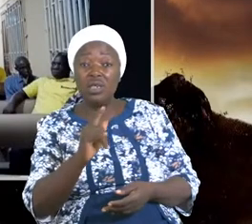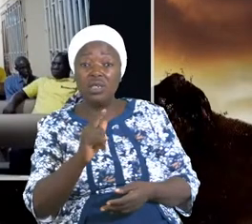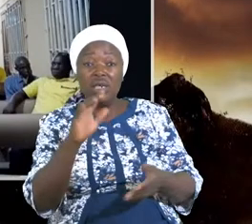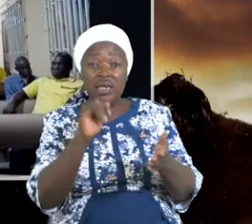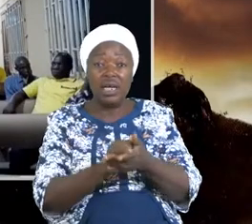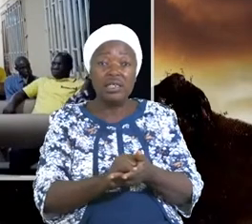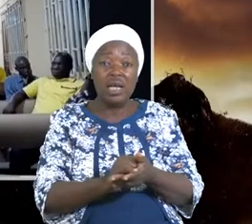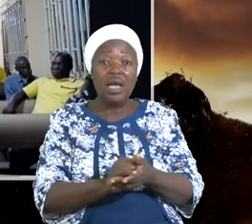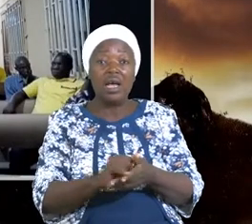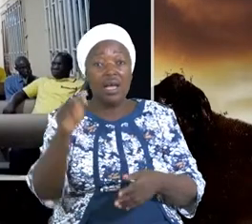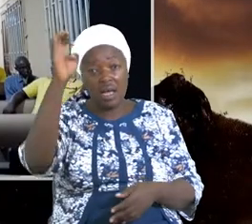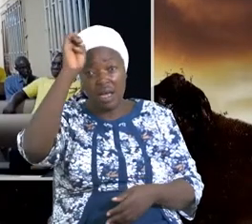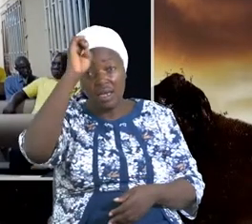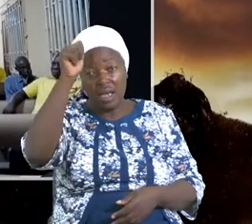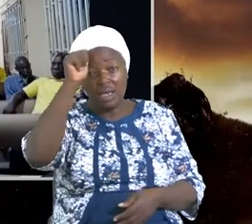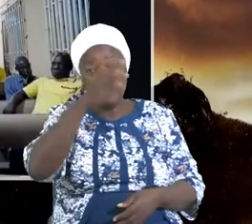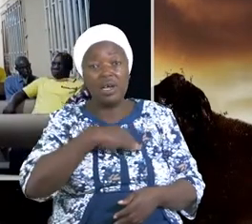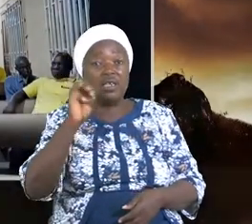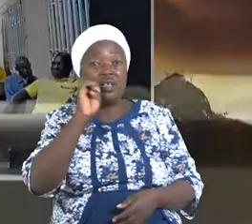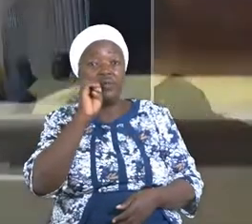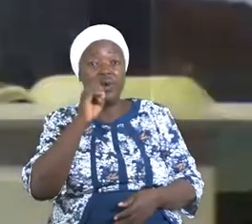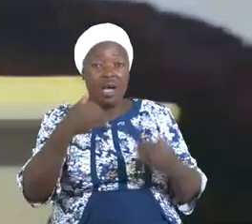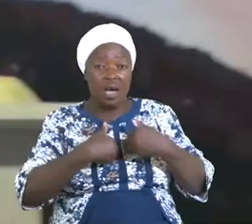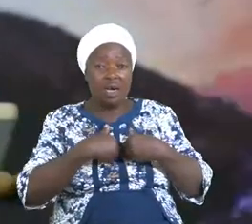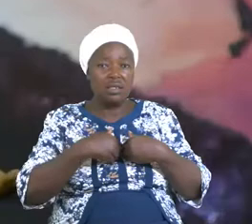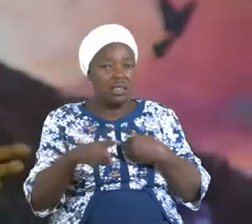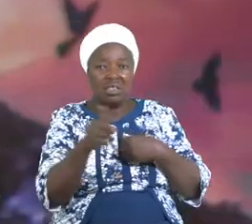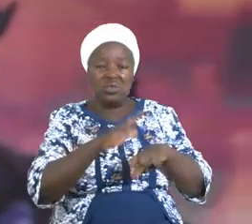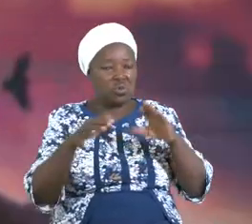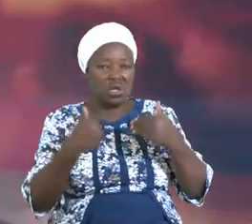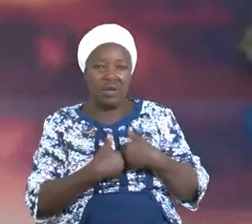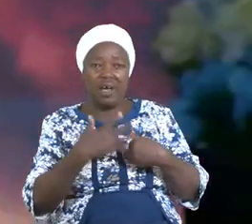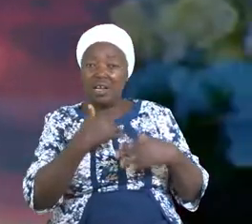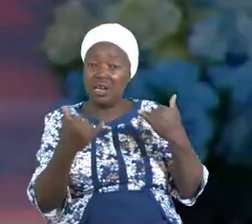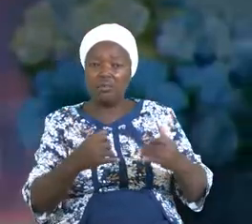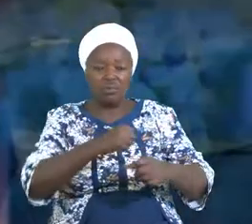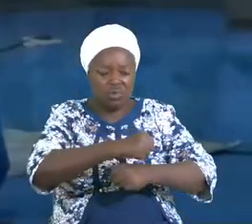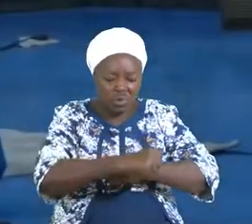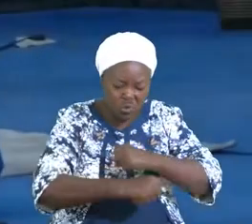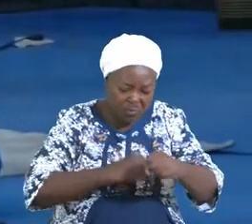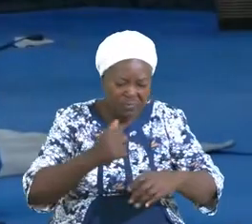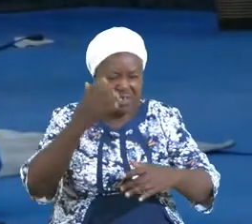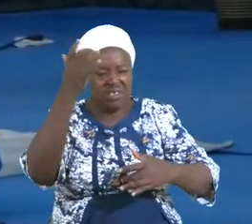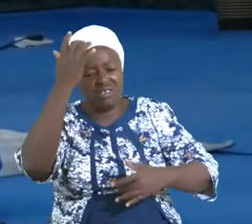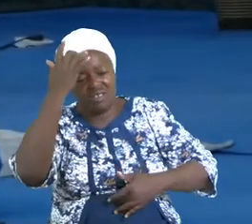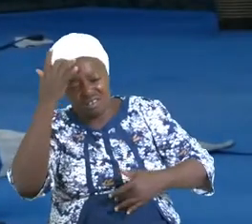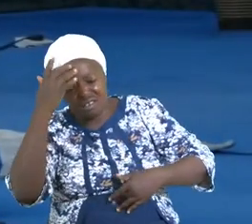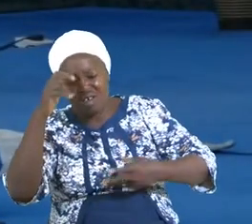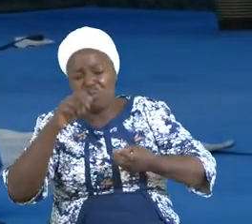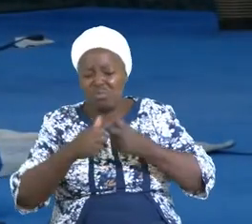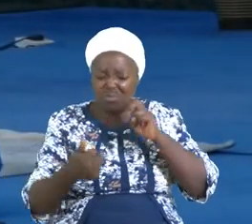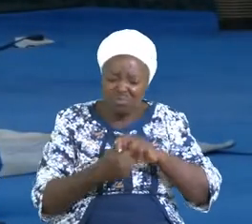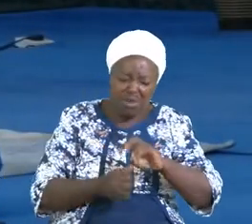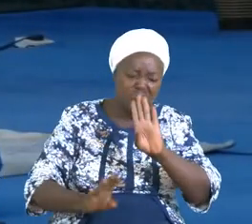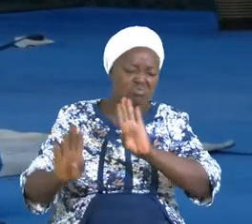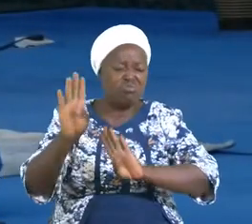had, they do not have. And now suffering, sickness, calamity,